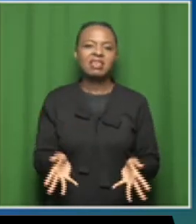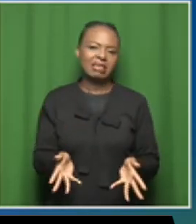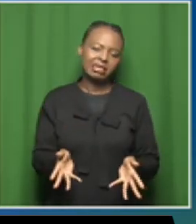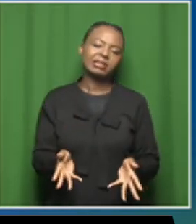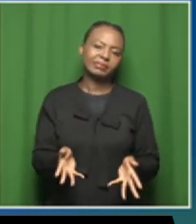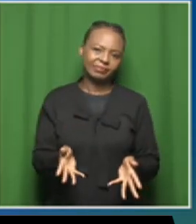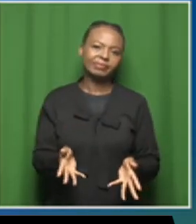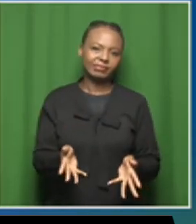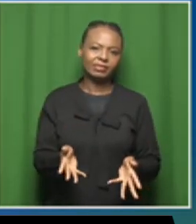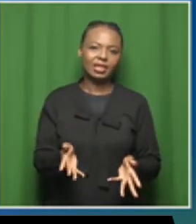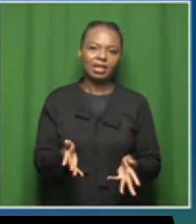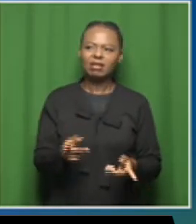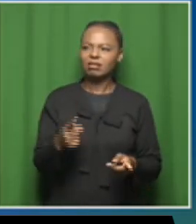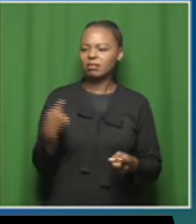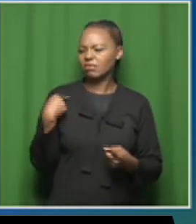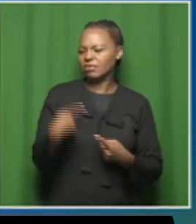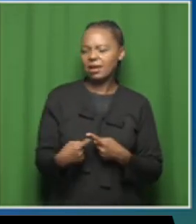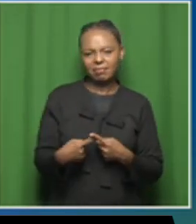the end of last year.